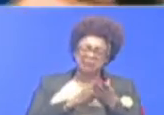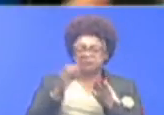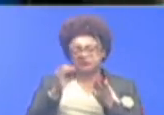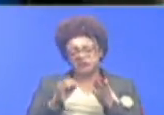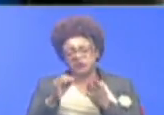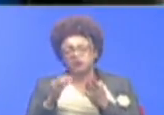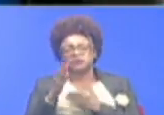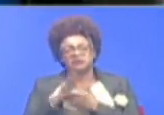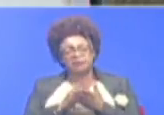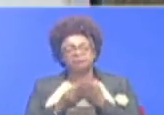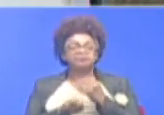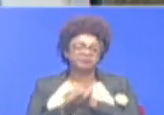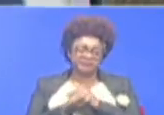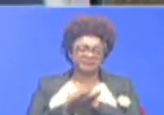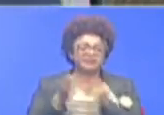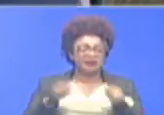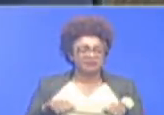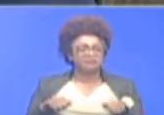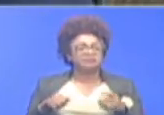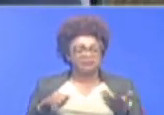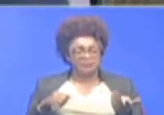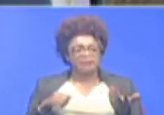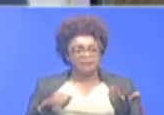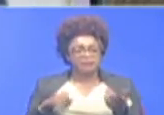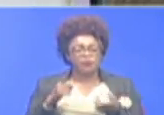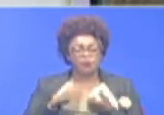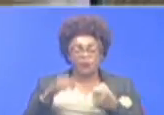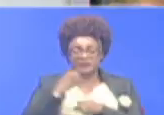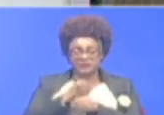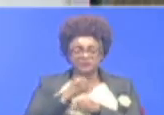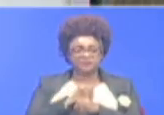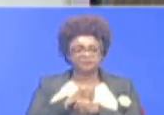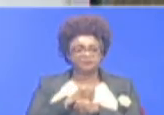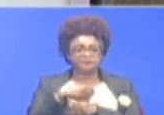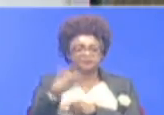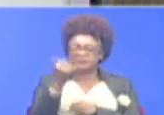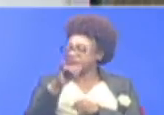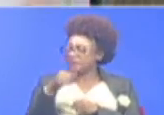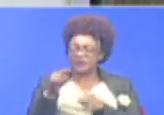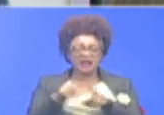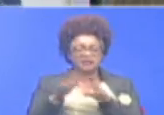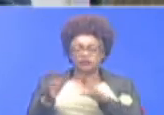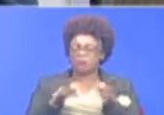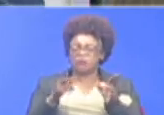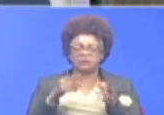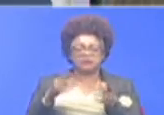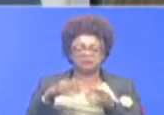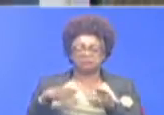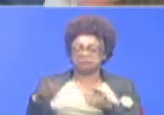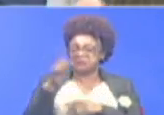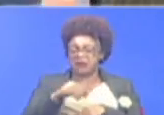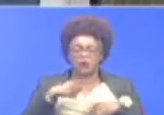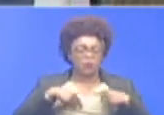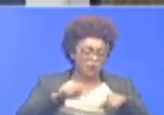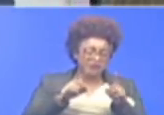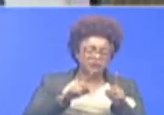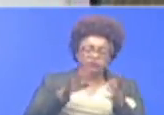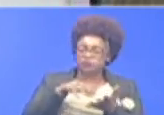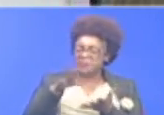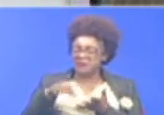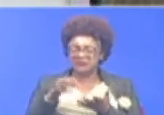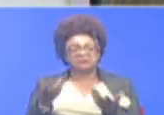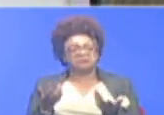Can you explain that? Okay, well, so what we did in the testing, we just went just like a normal day. You're going for shopping. So we went to the supermarkets, we